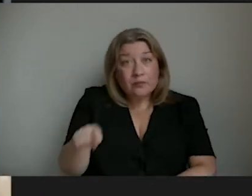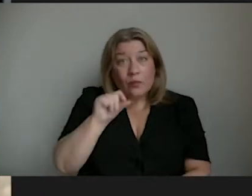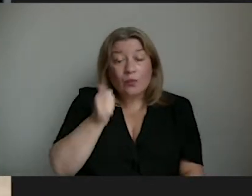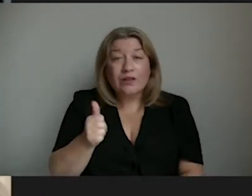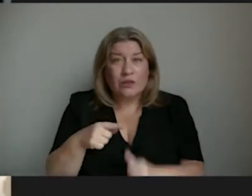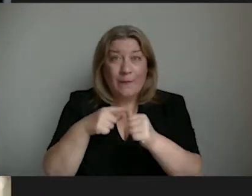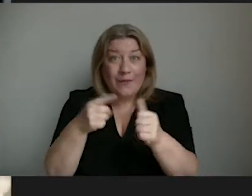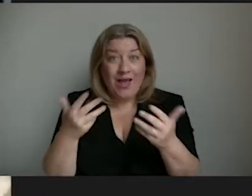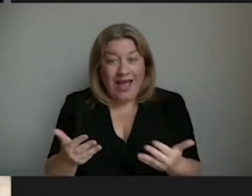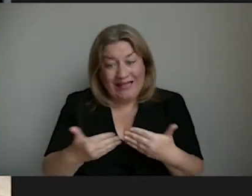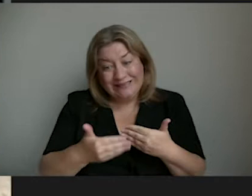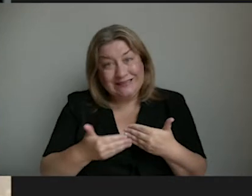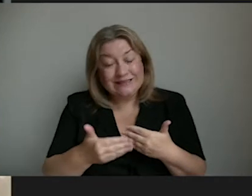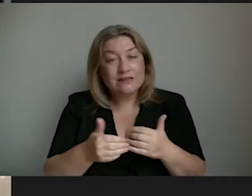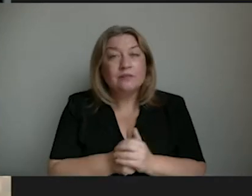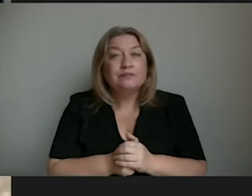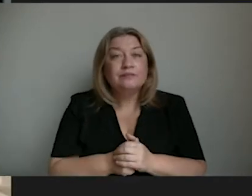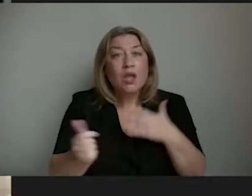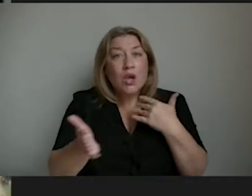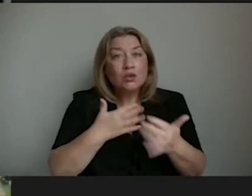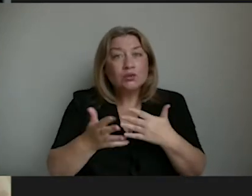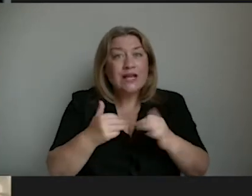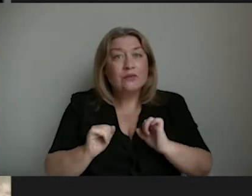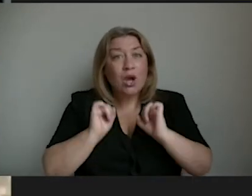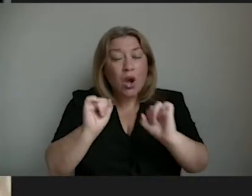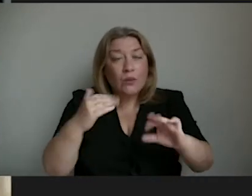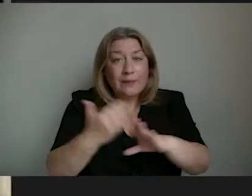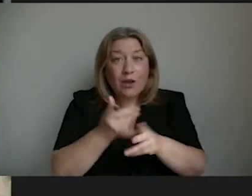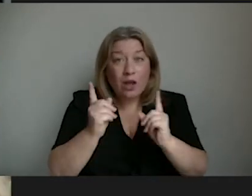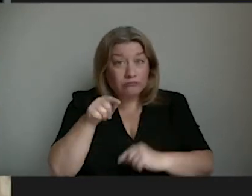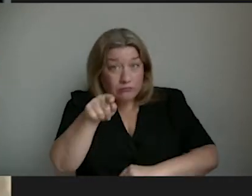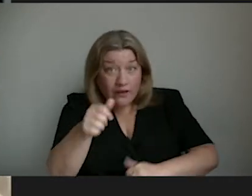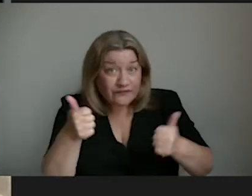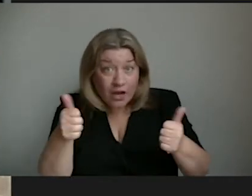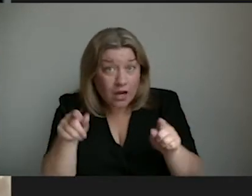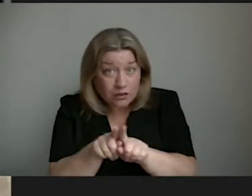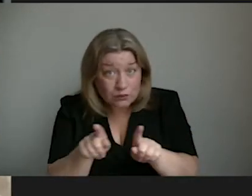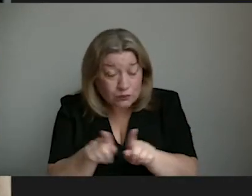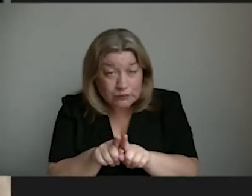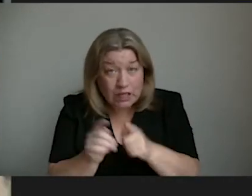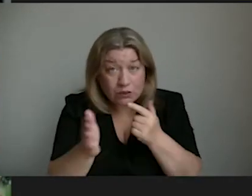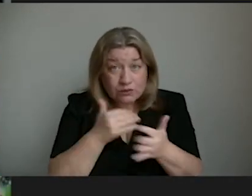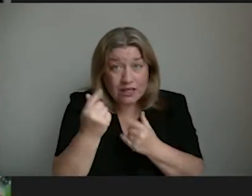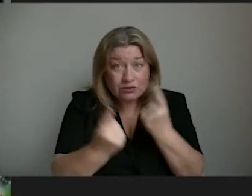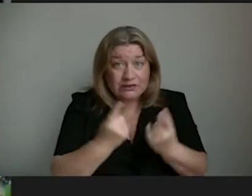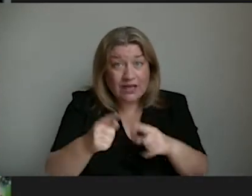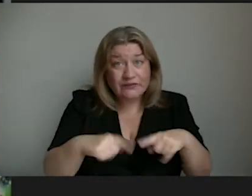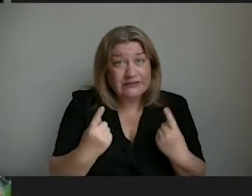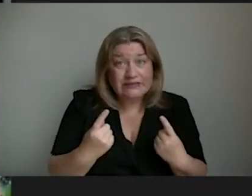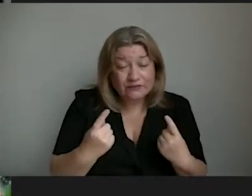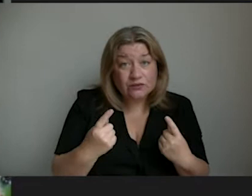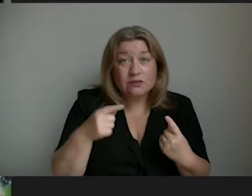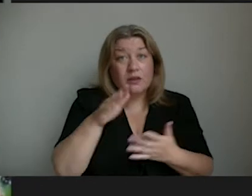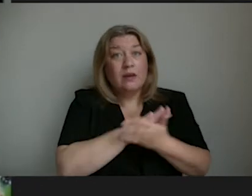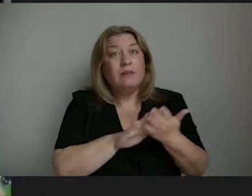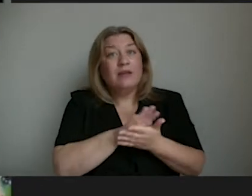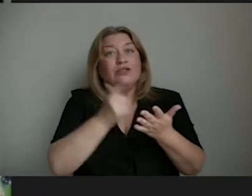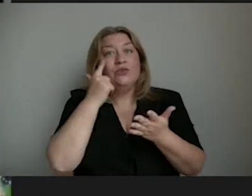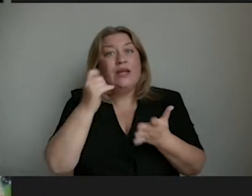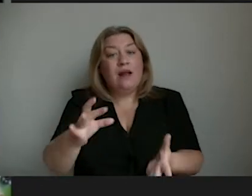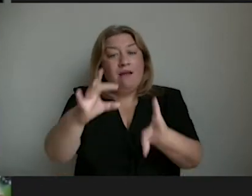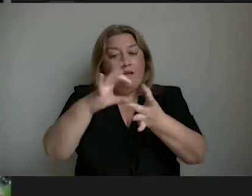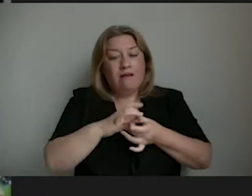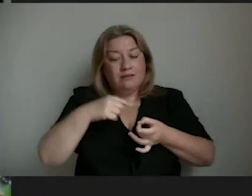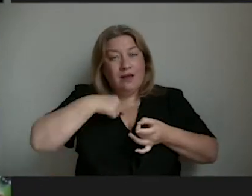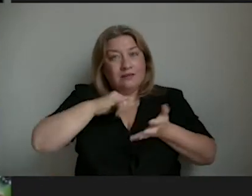Or if you have sourced your own employer, which is completely fine as well, then do just get in touch with a member of the team, and we will get in